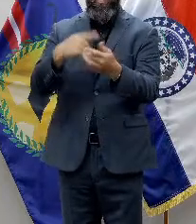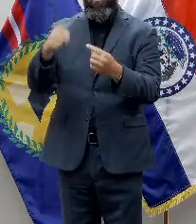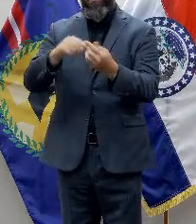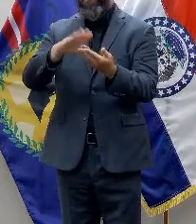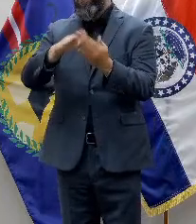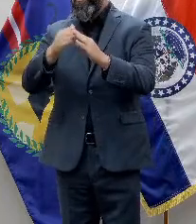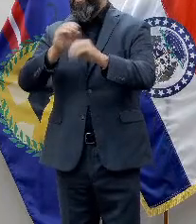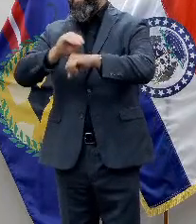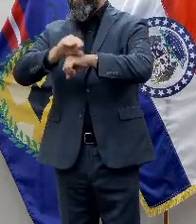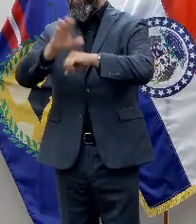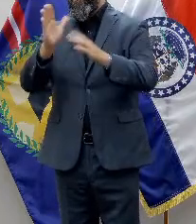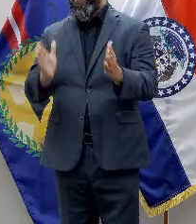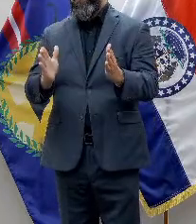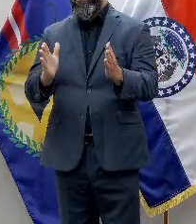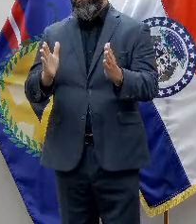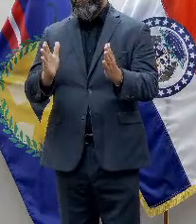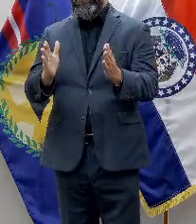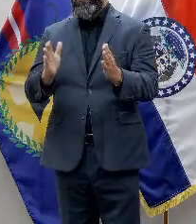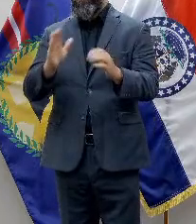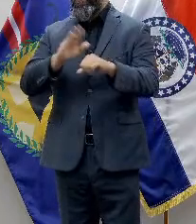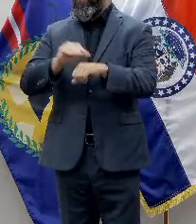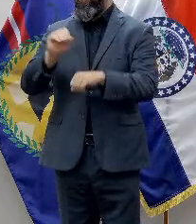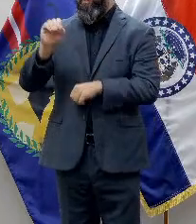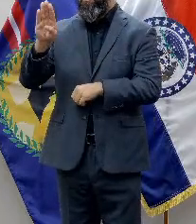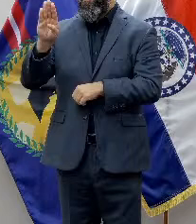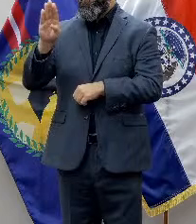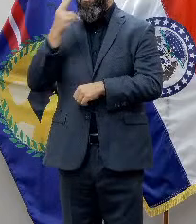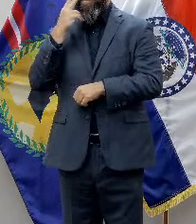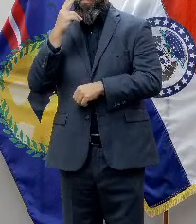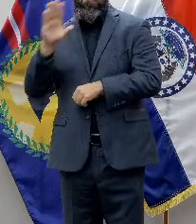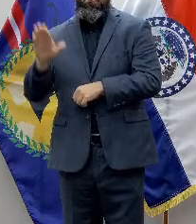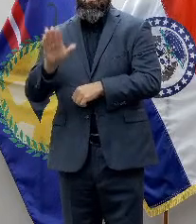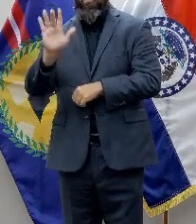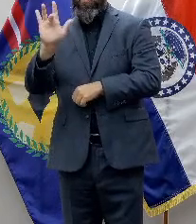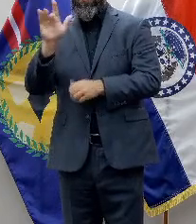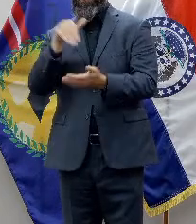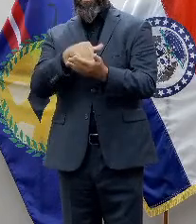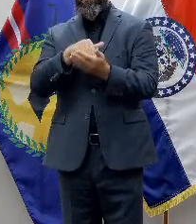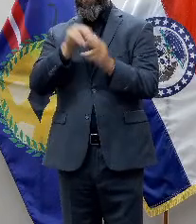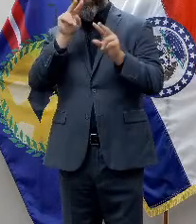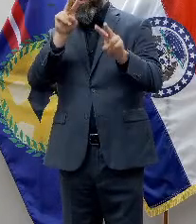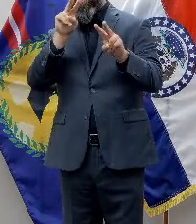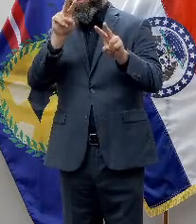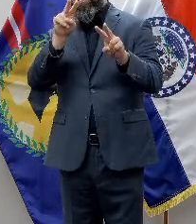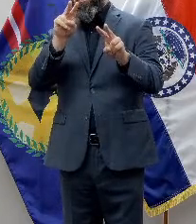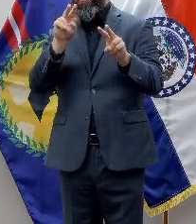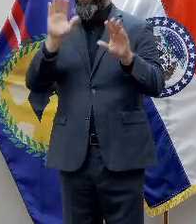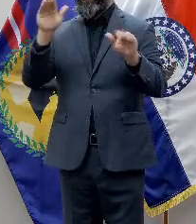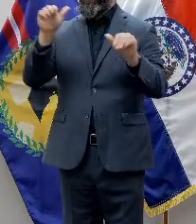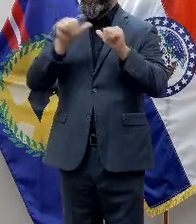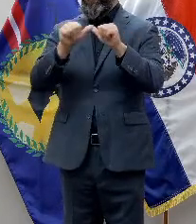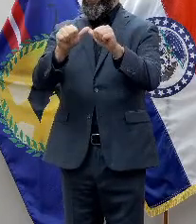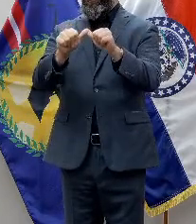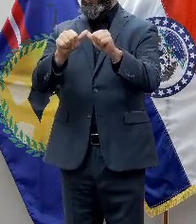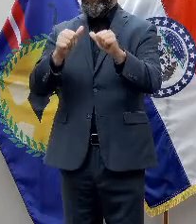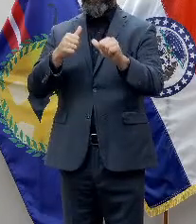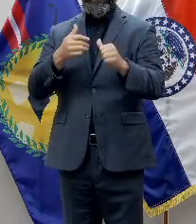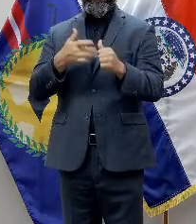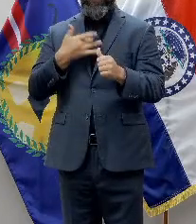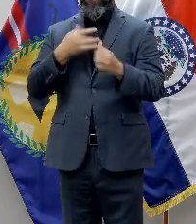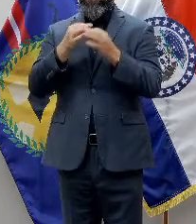influencers and stakeholders have been out on Facebook and seen about 25,000 views. We'd like to see that continue, so please feel free to share those as